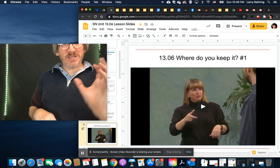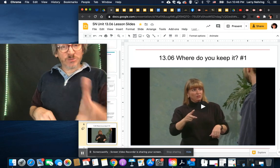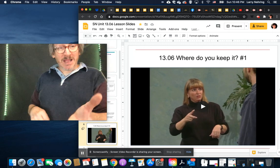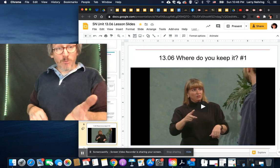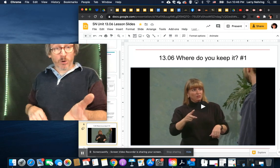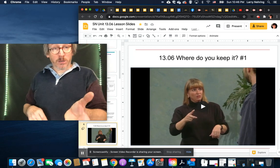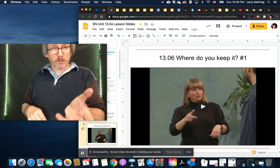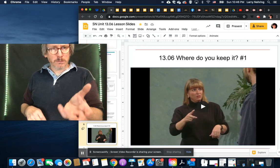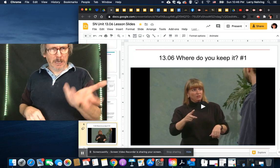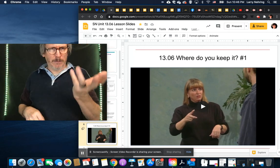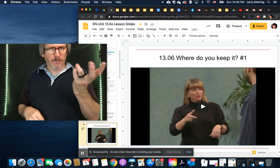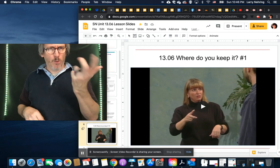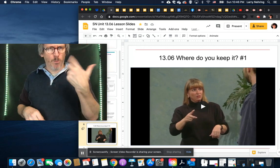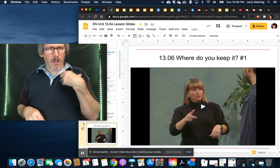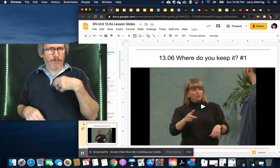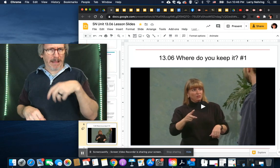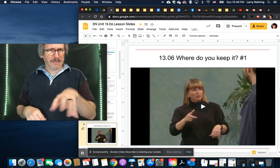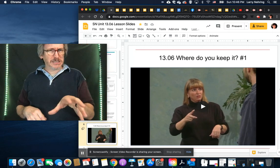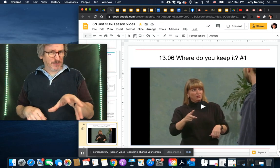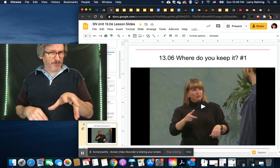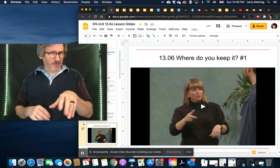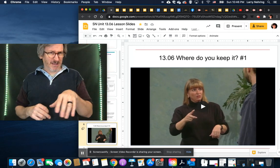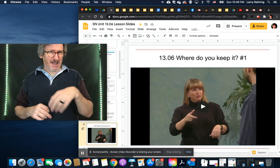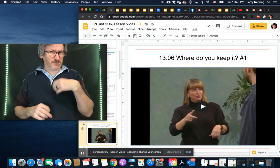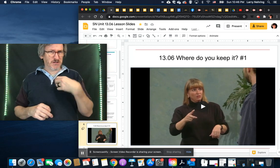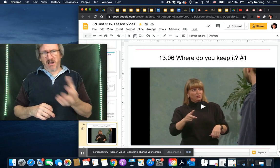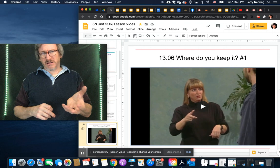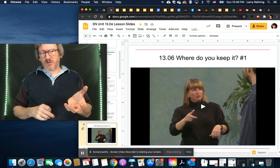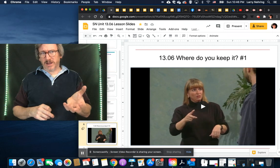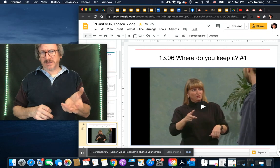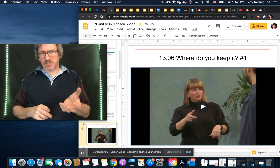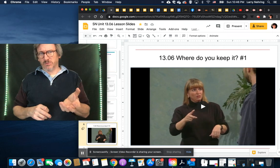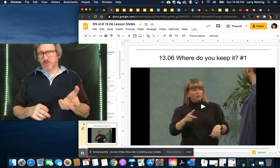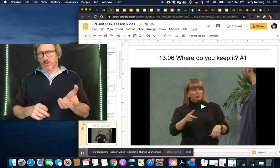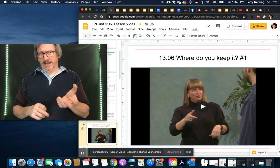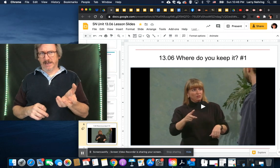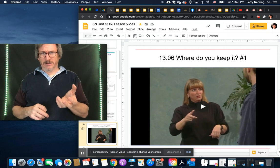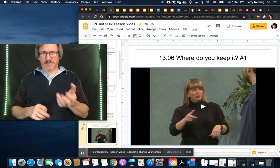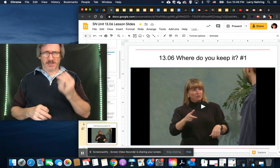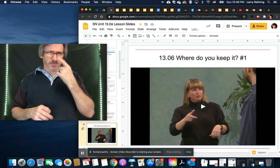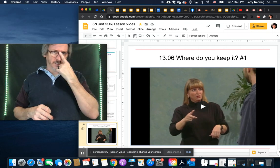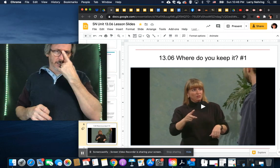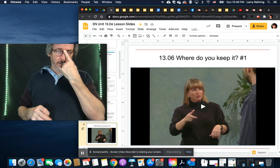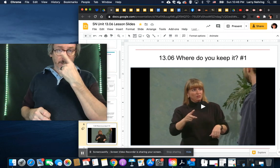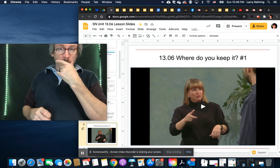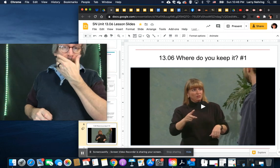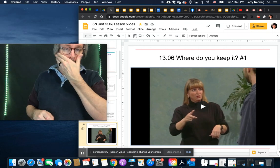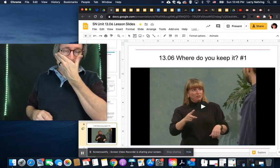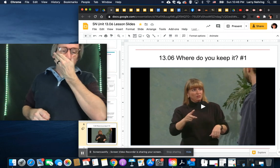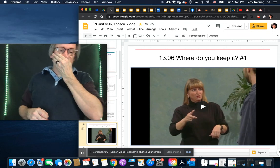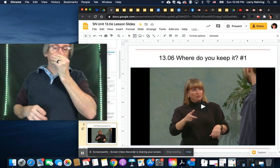So these are a lot more well-balanced people. The guys are not quite so whiny and misogynistic.